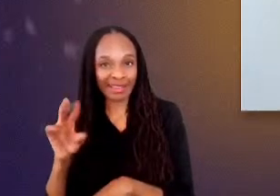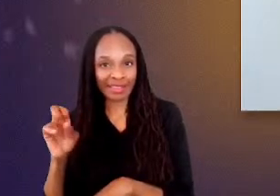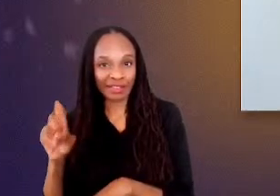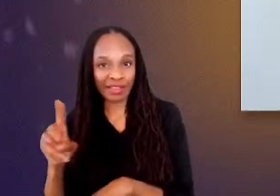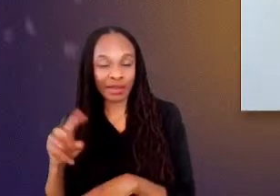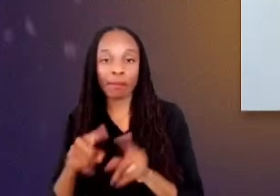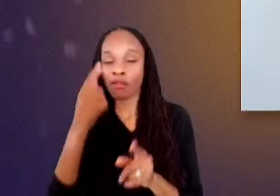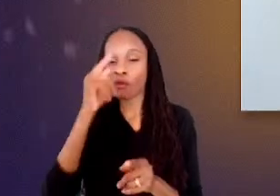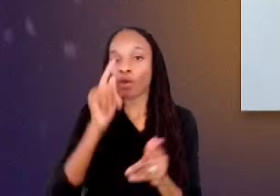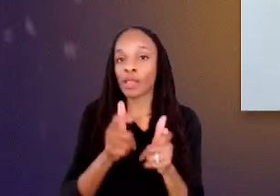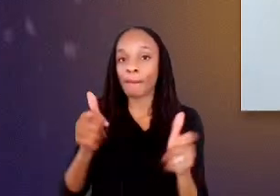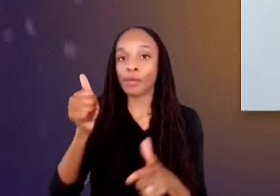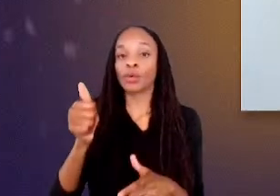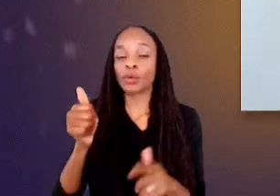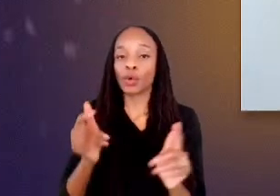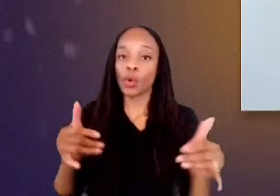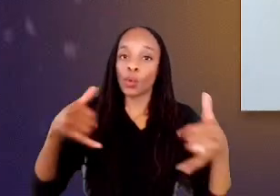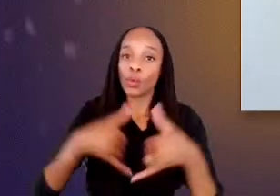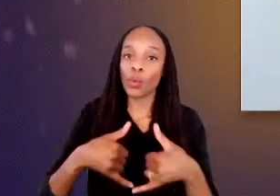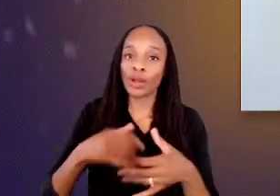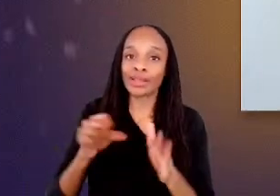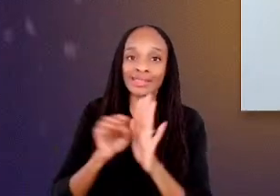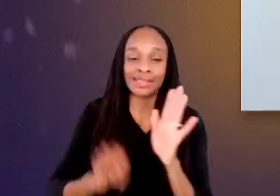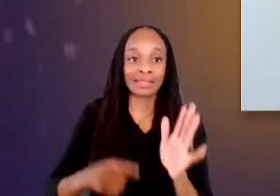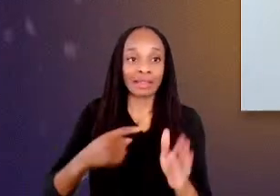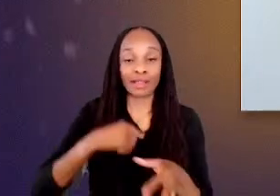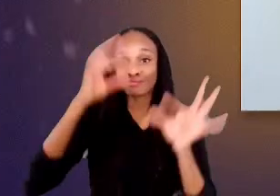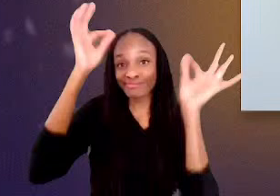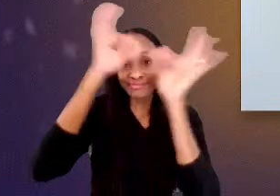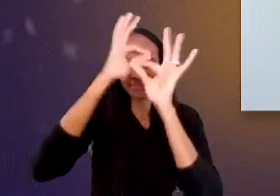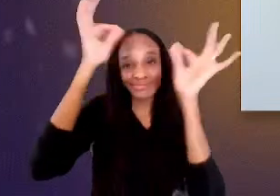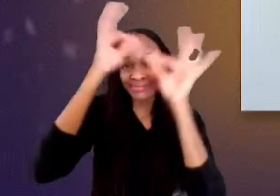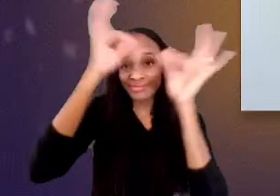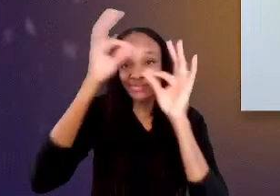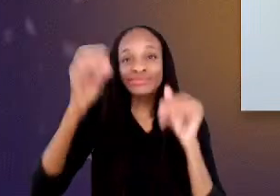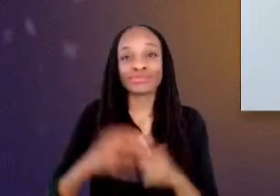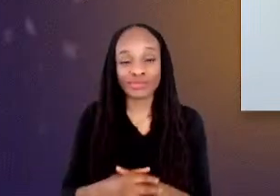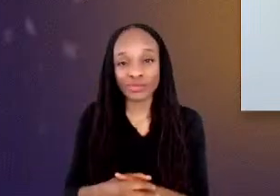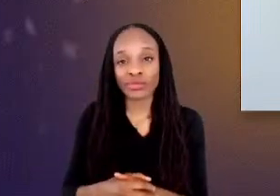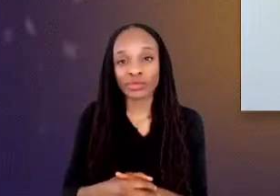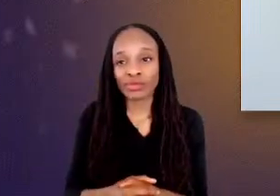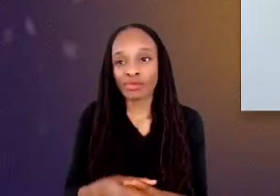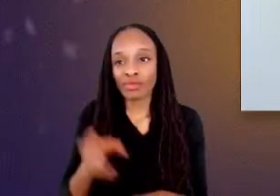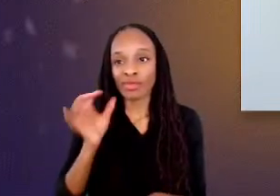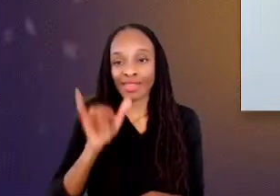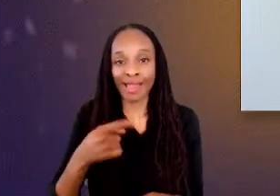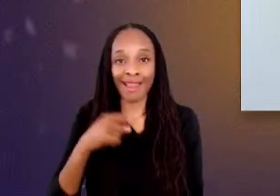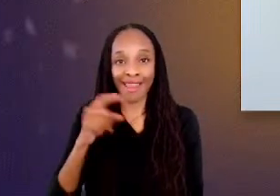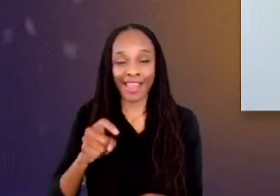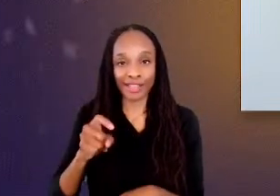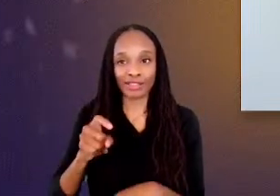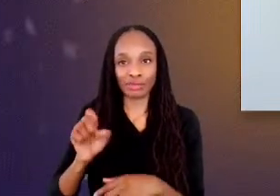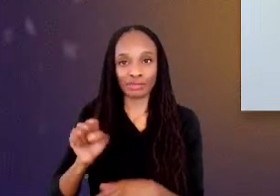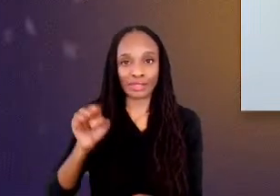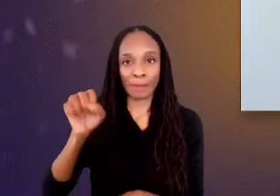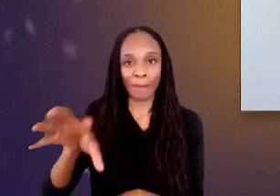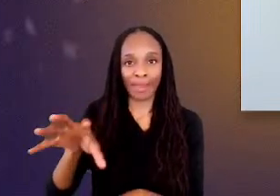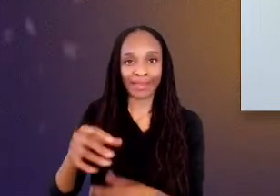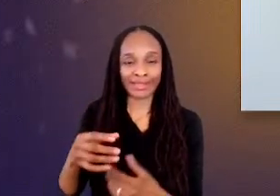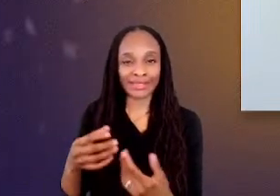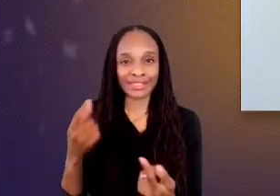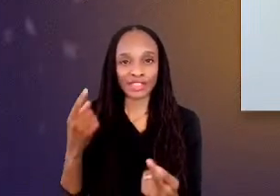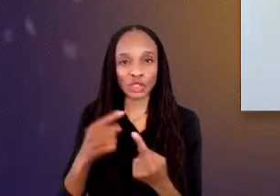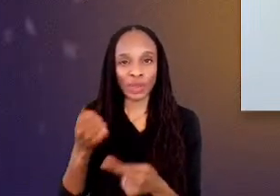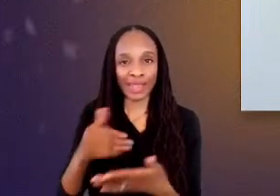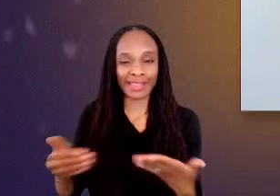awards season, I had no idea that I had to submit to anything. And we really